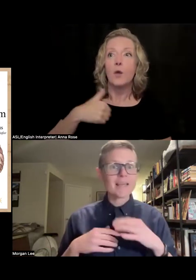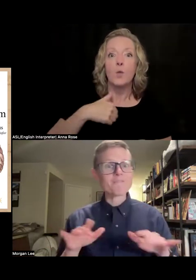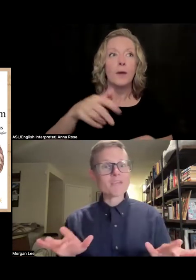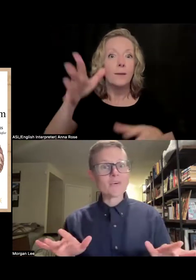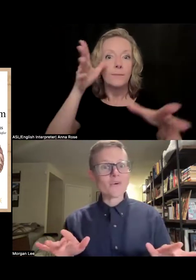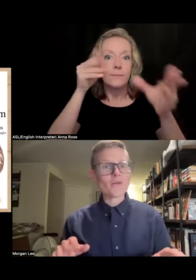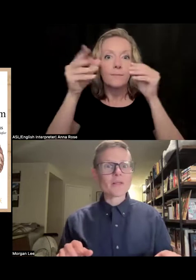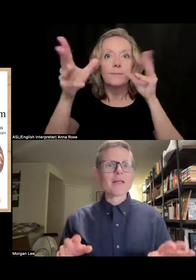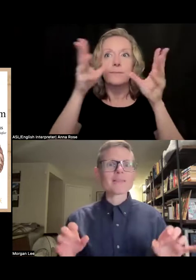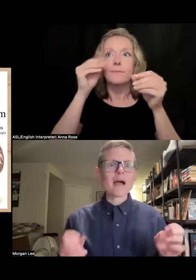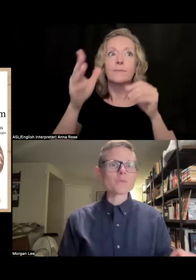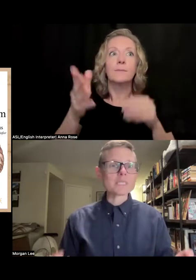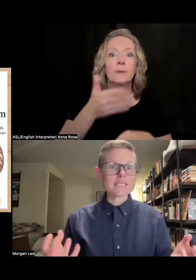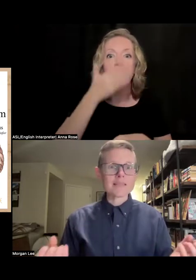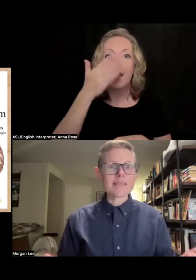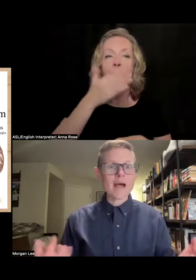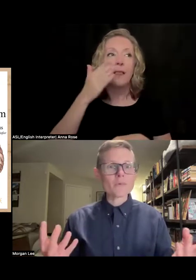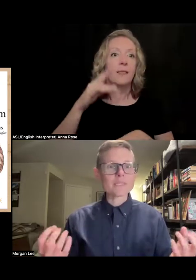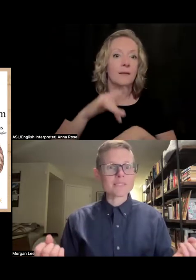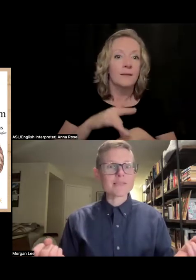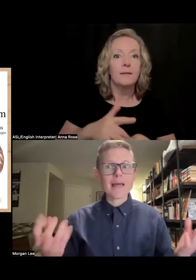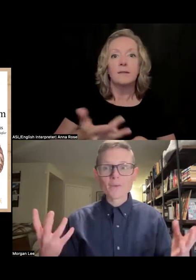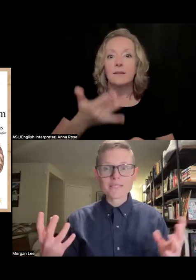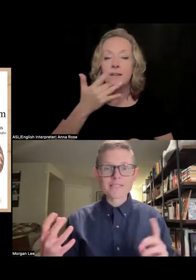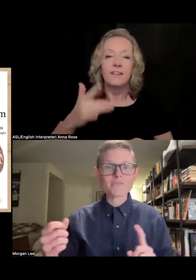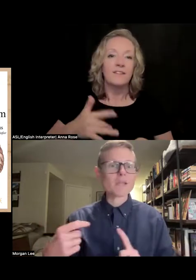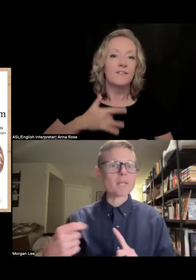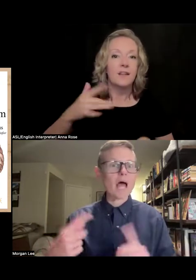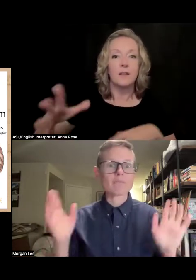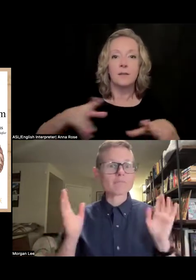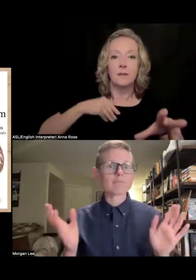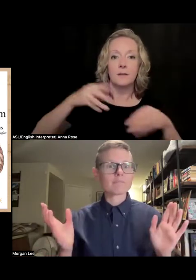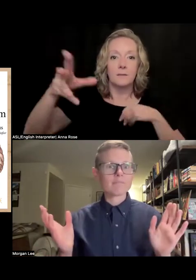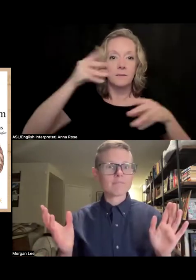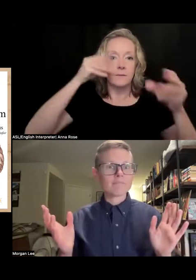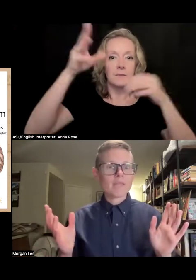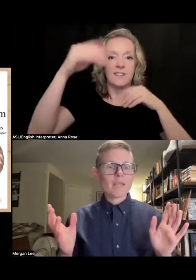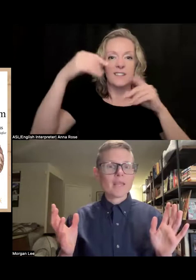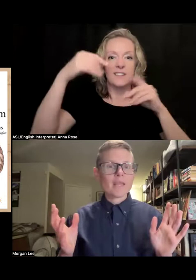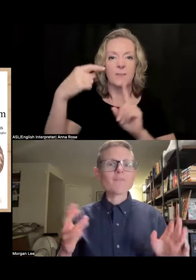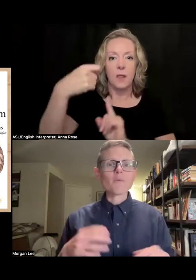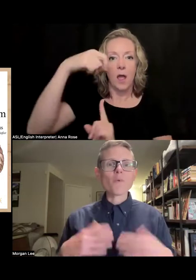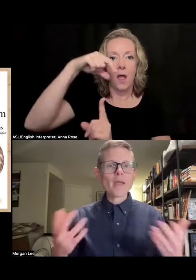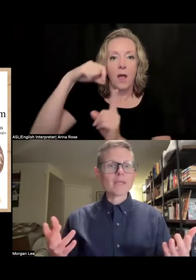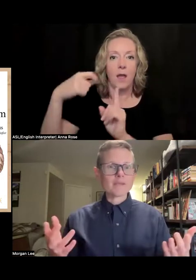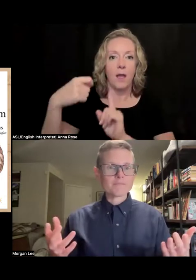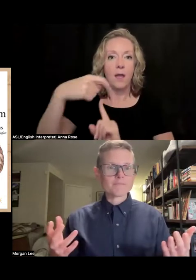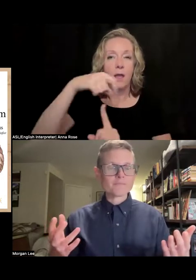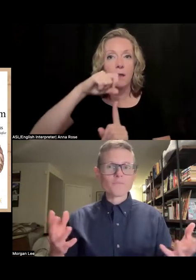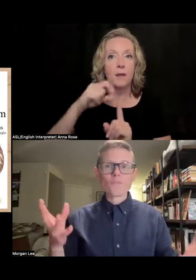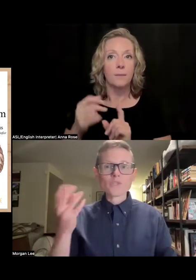taste and feel thousands and thousands and thousands of stimuli. If the